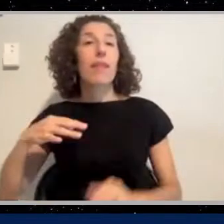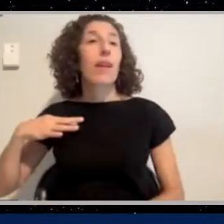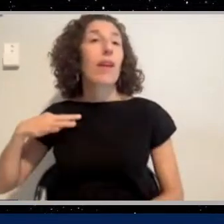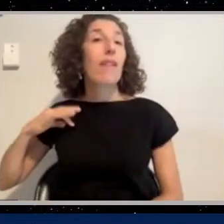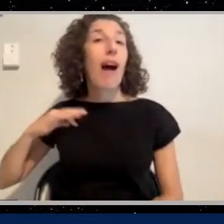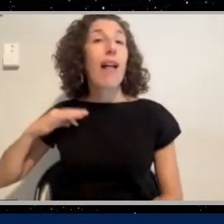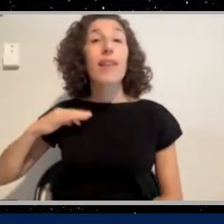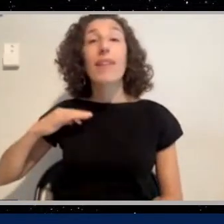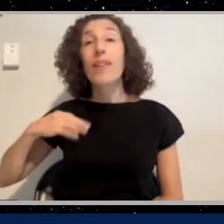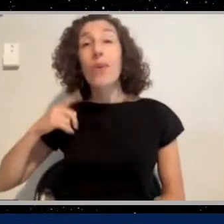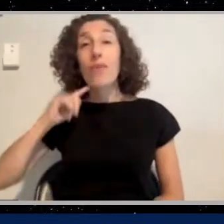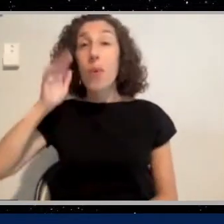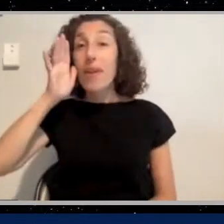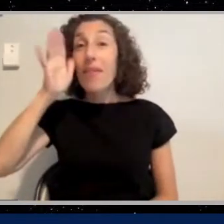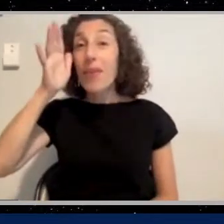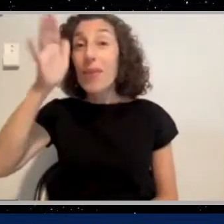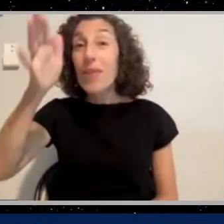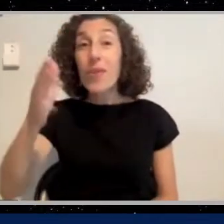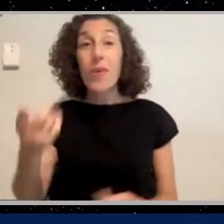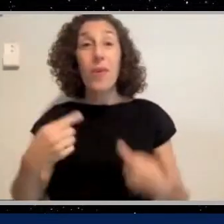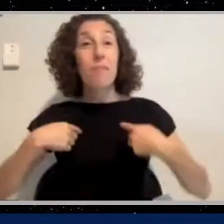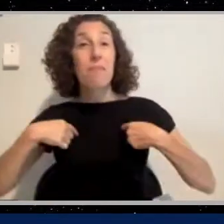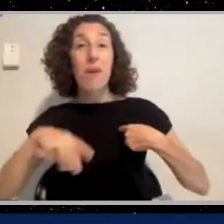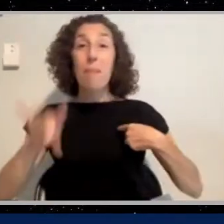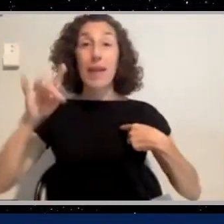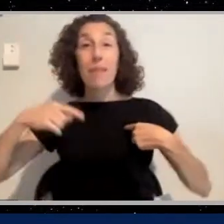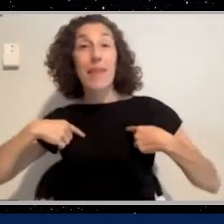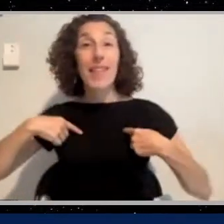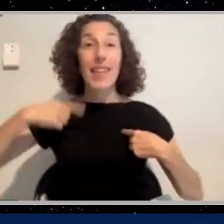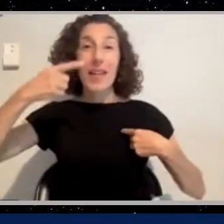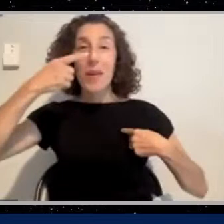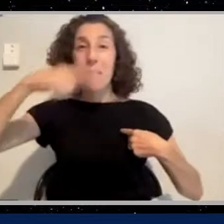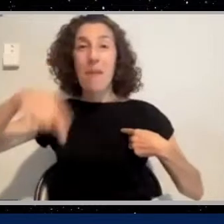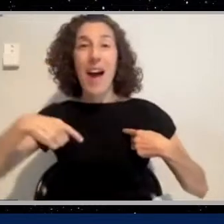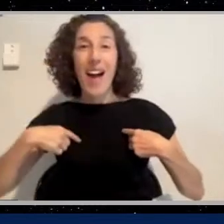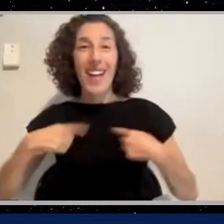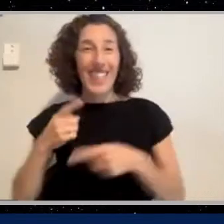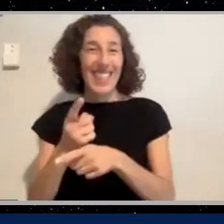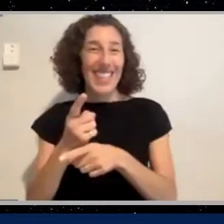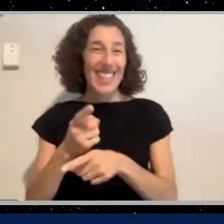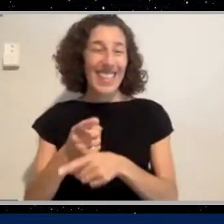either suborbital, orbital, even a zero-G flight again. Just throwing it out there.